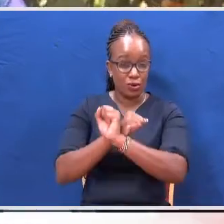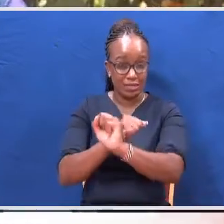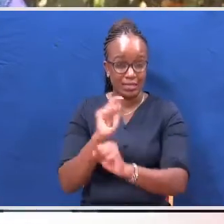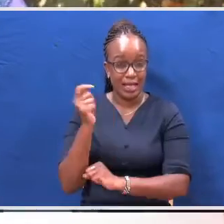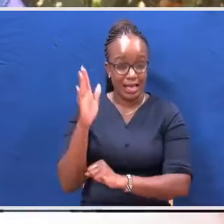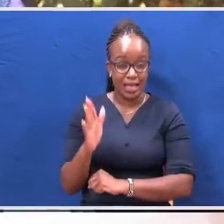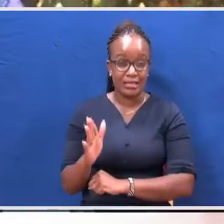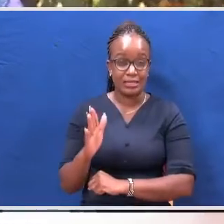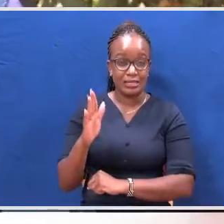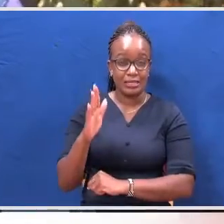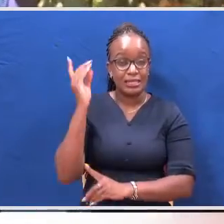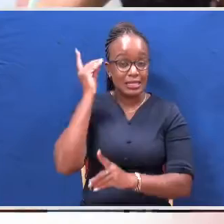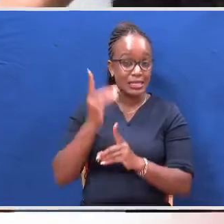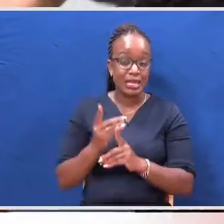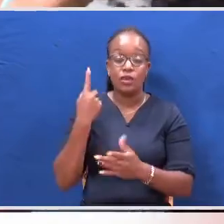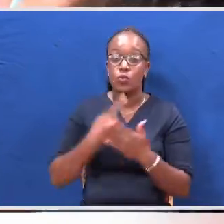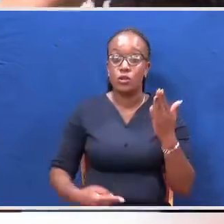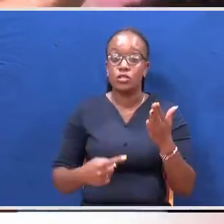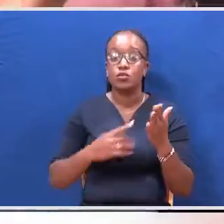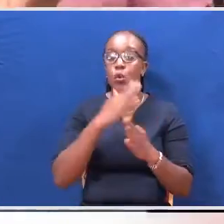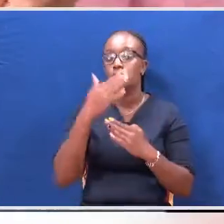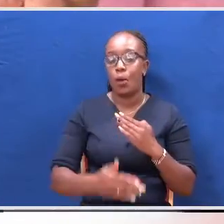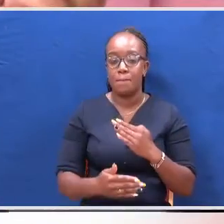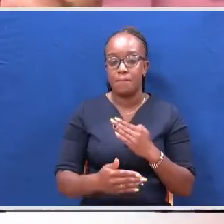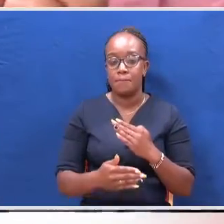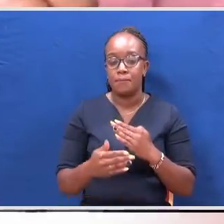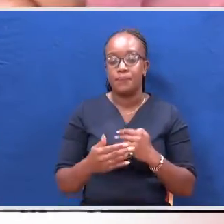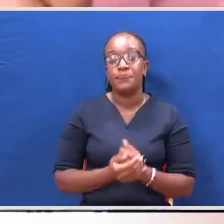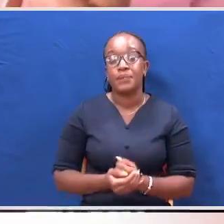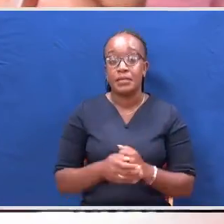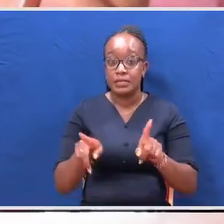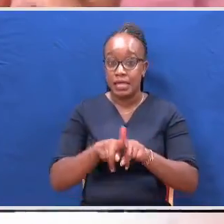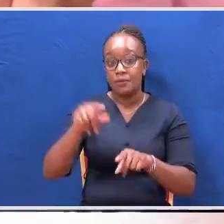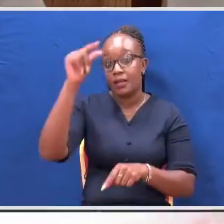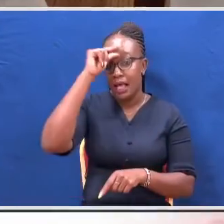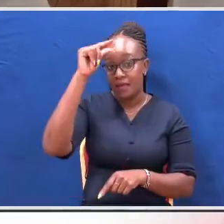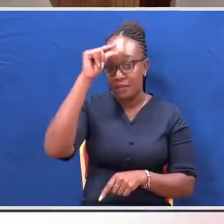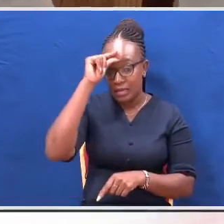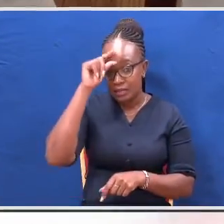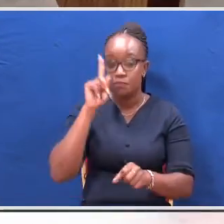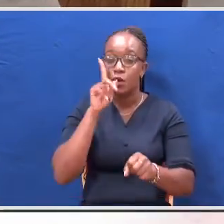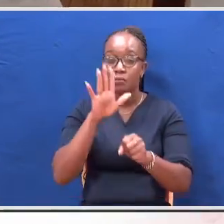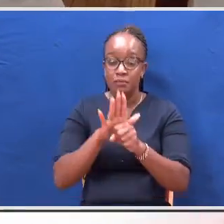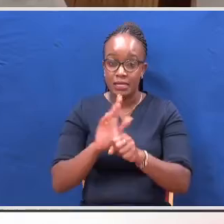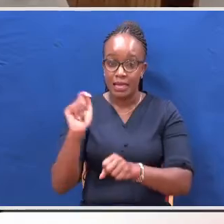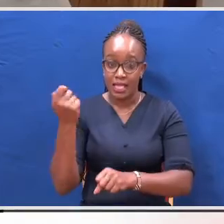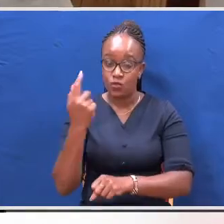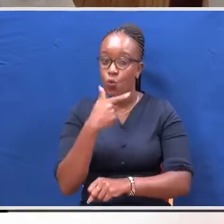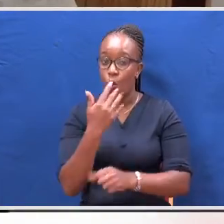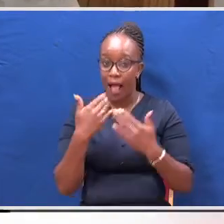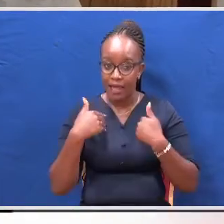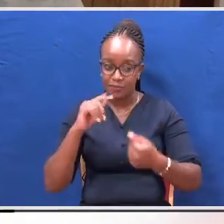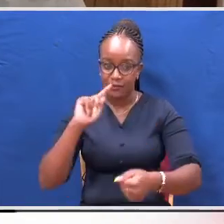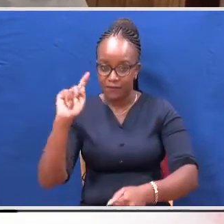to adopt to stop this. However, the government has assured Kenyans who had already received the first dose of the